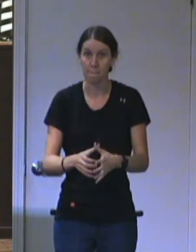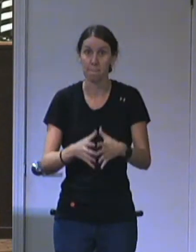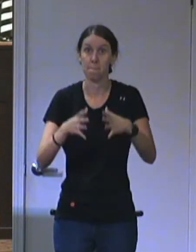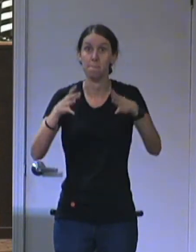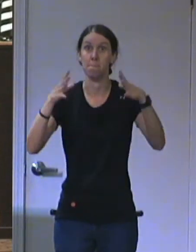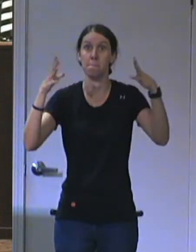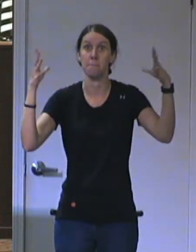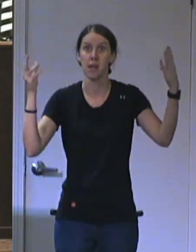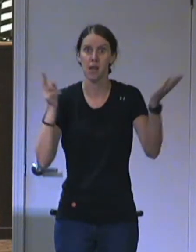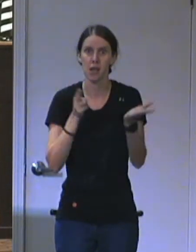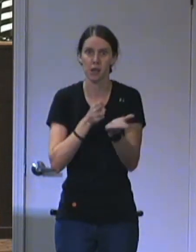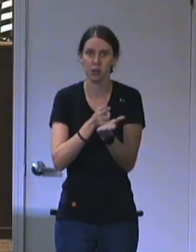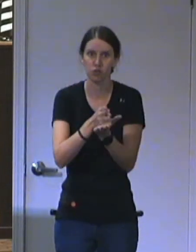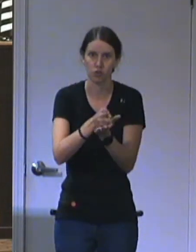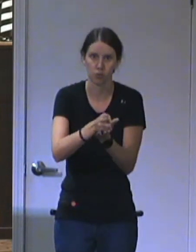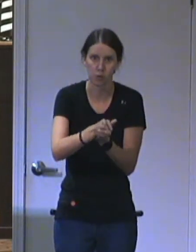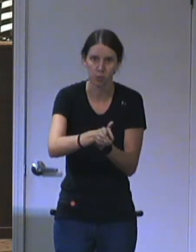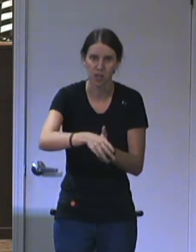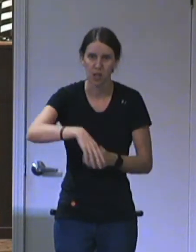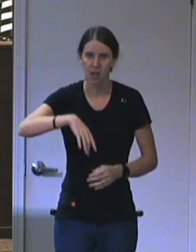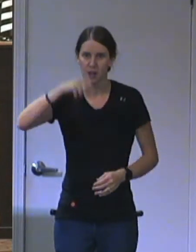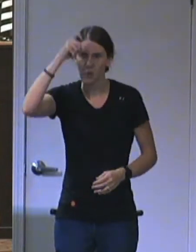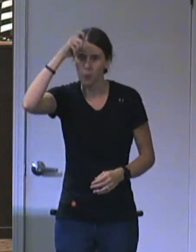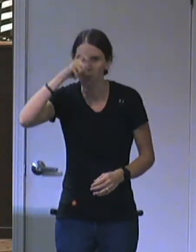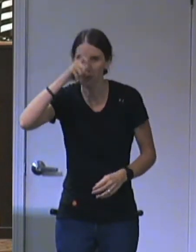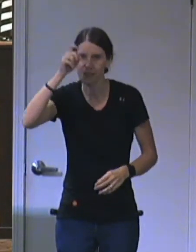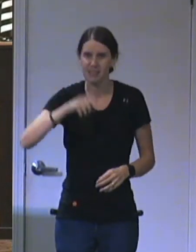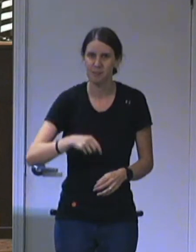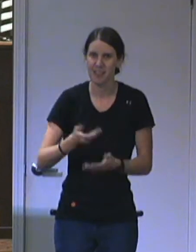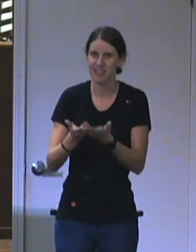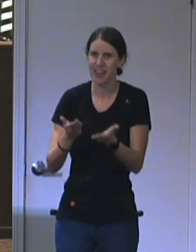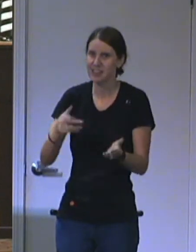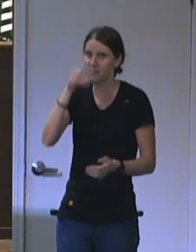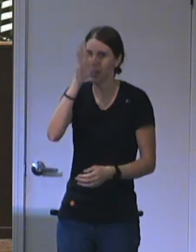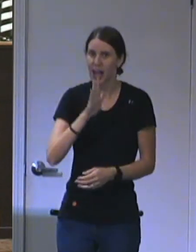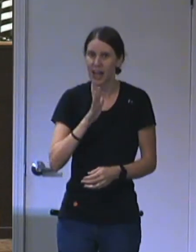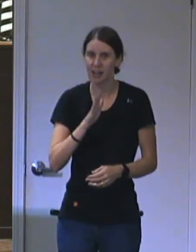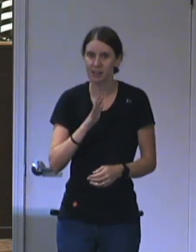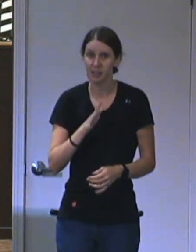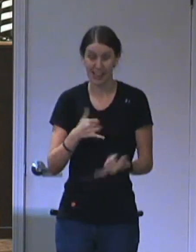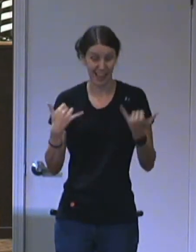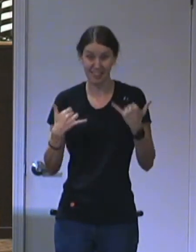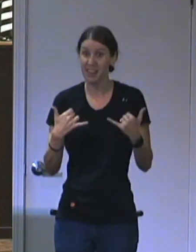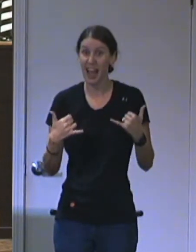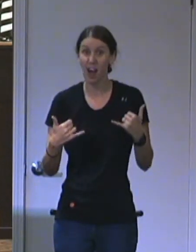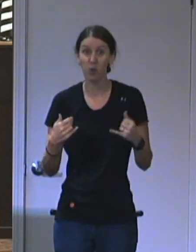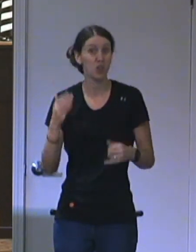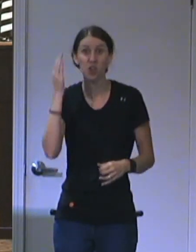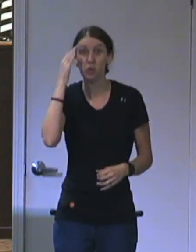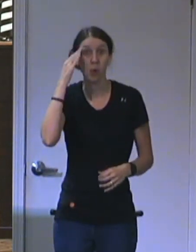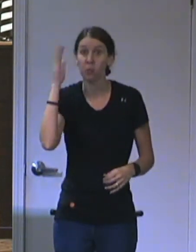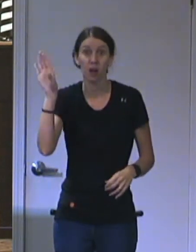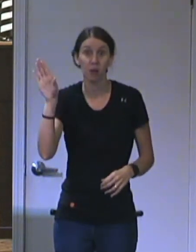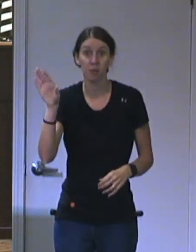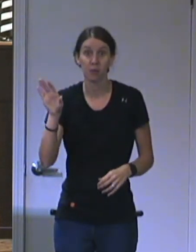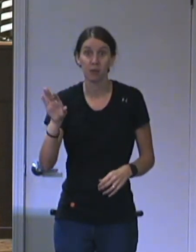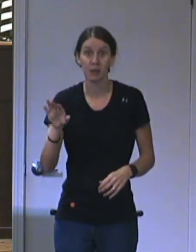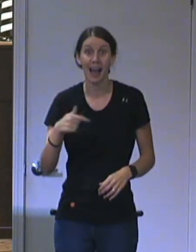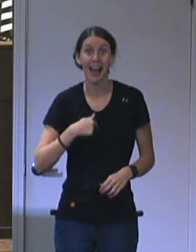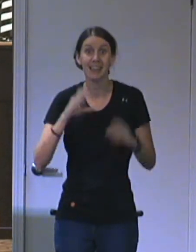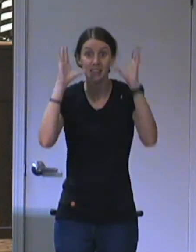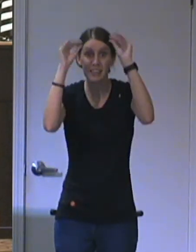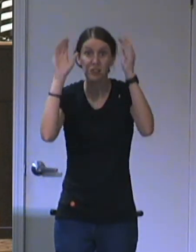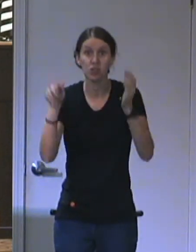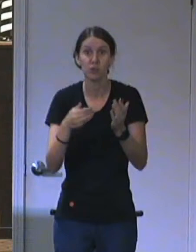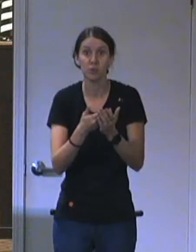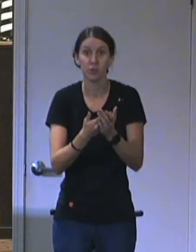truths that will help you comprehend things about God that right now you're not even aware of. The